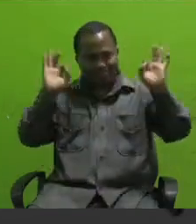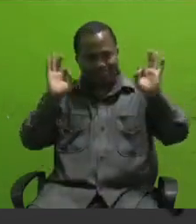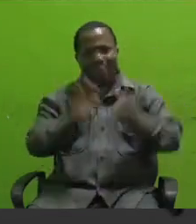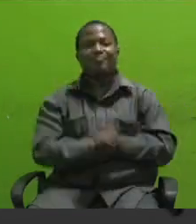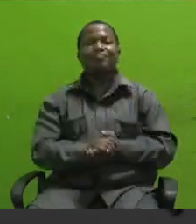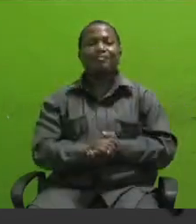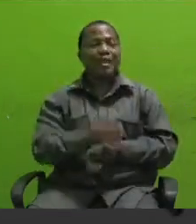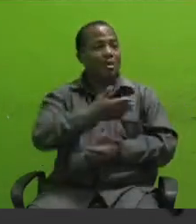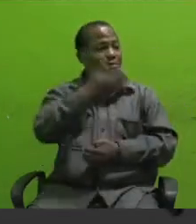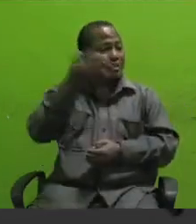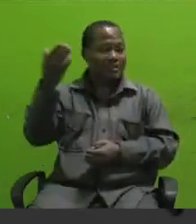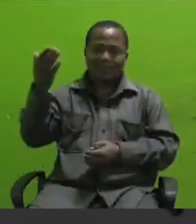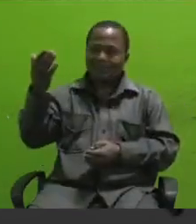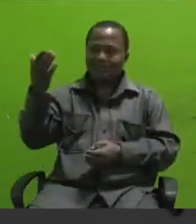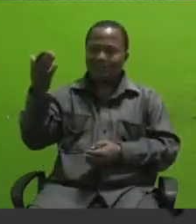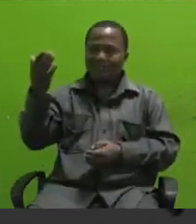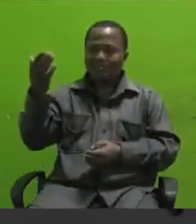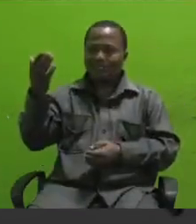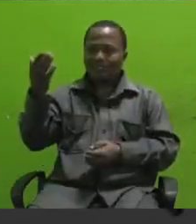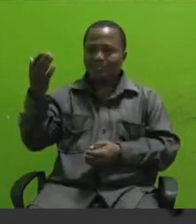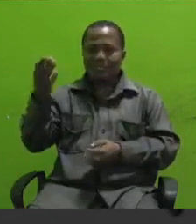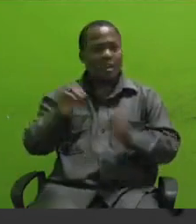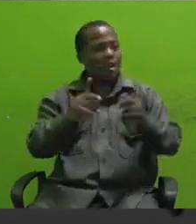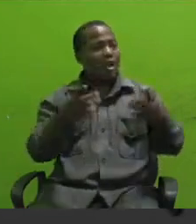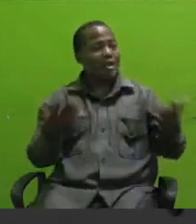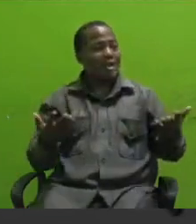Well, next.